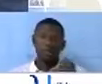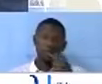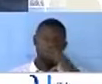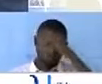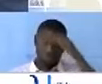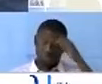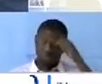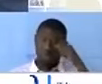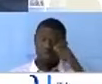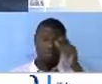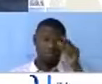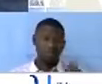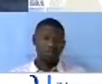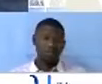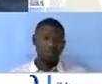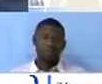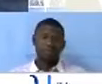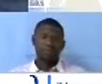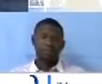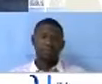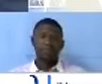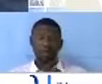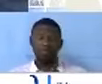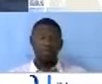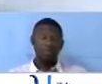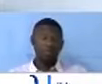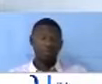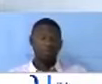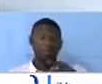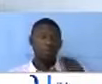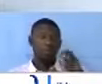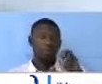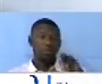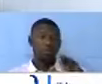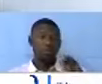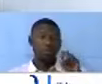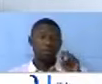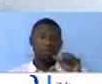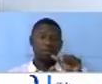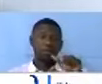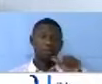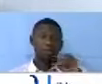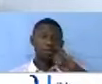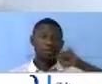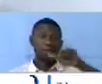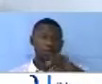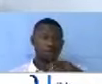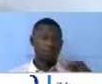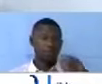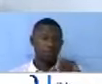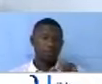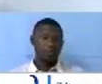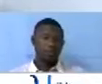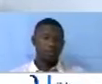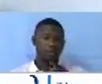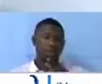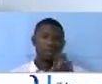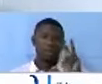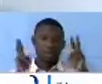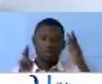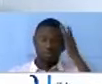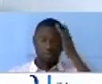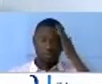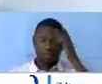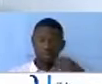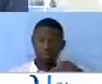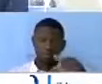and every one of them, even for Moussa Diame, si même Moussa Diame, suspected them to be part of it. But he listened to